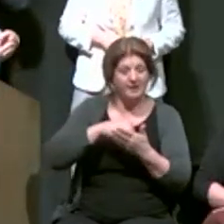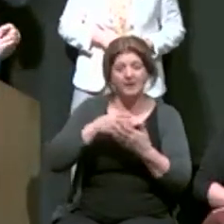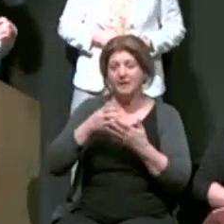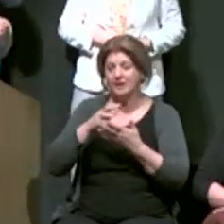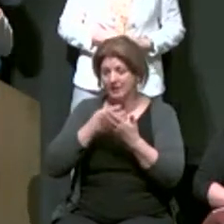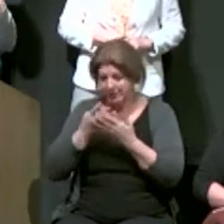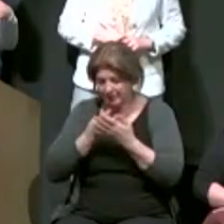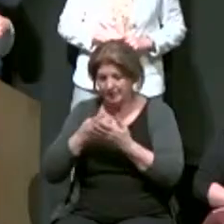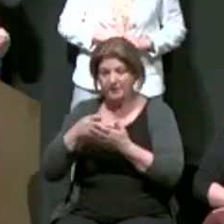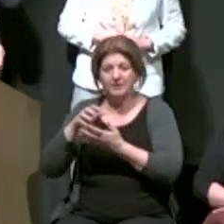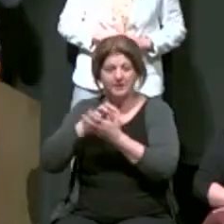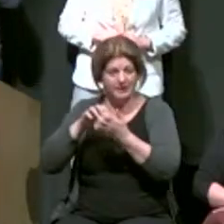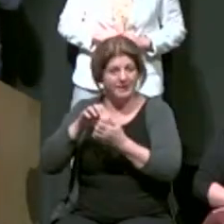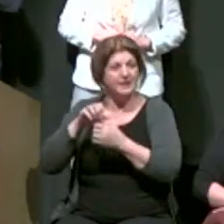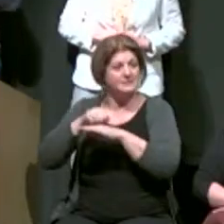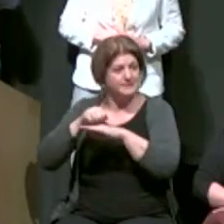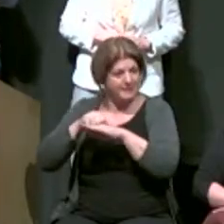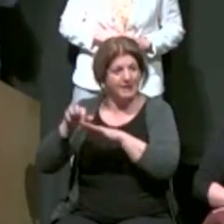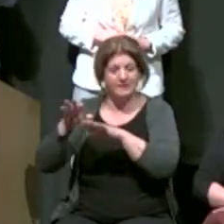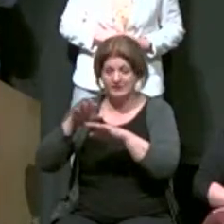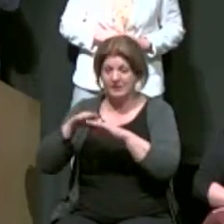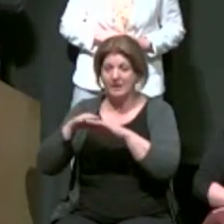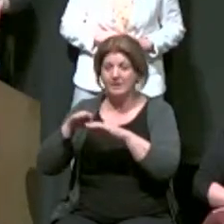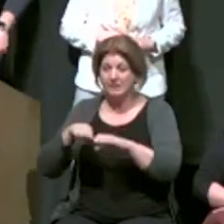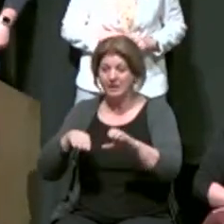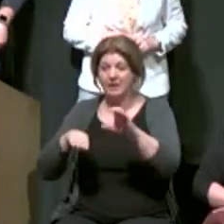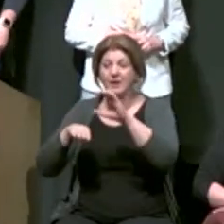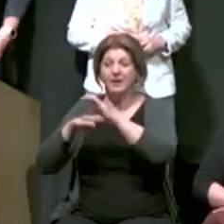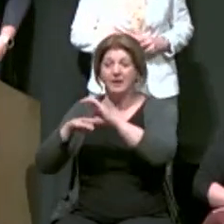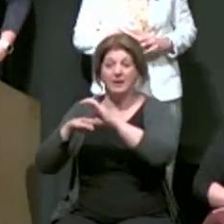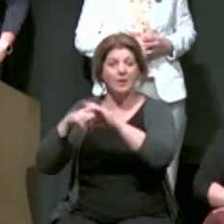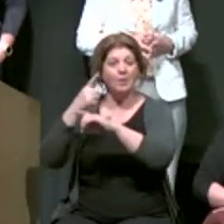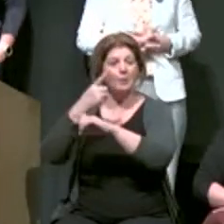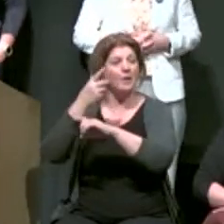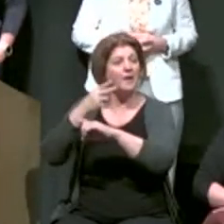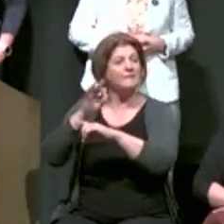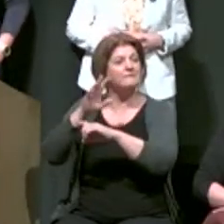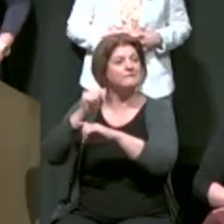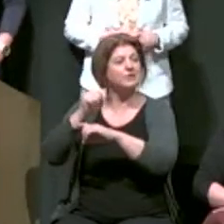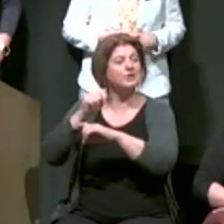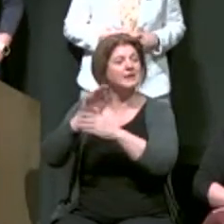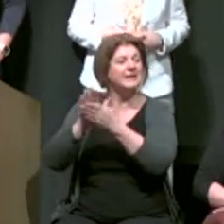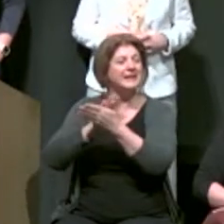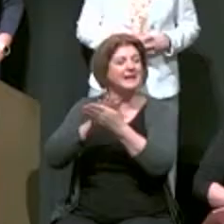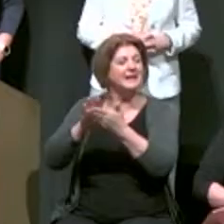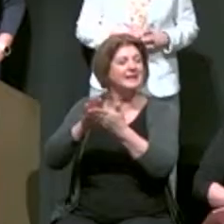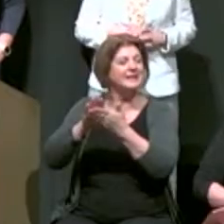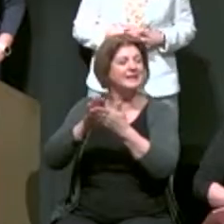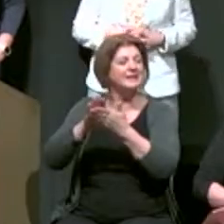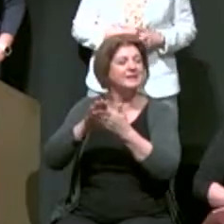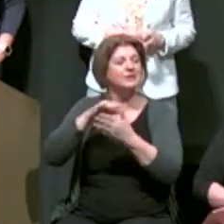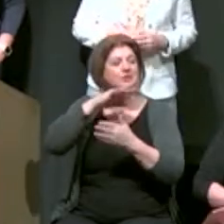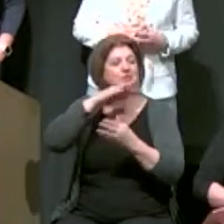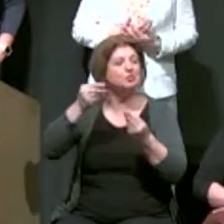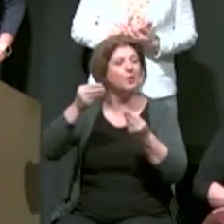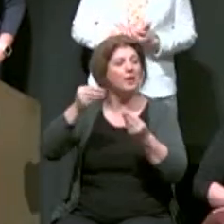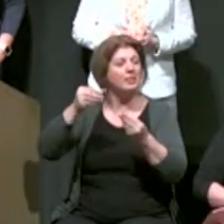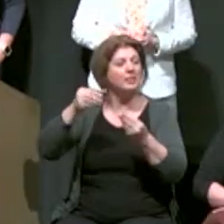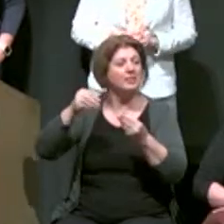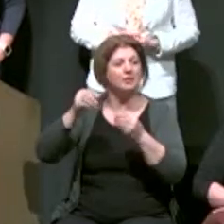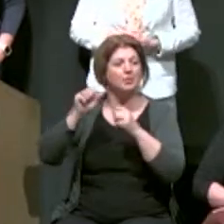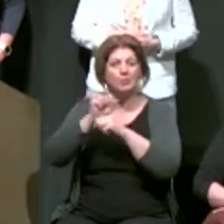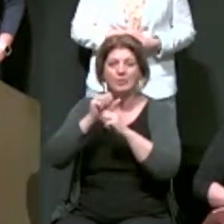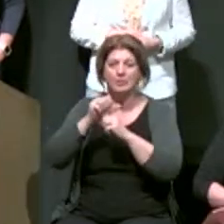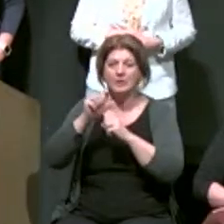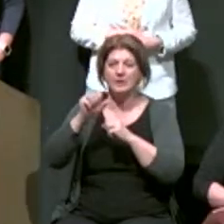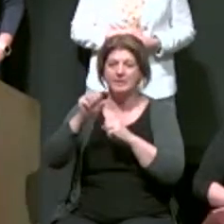cement, in addition to that, on top of it is another 1.5 feet of virgin soil. So it's actually working with SMP